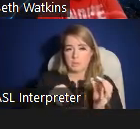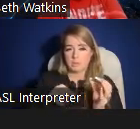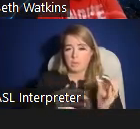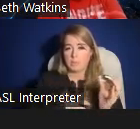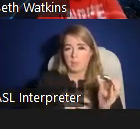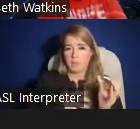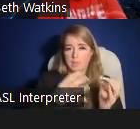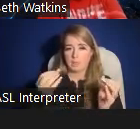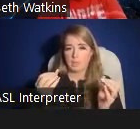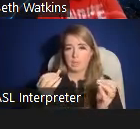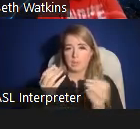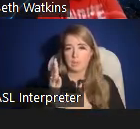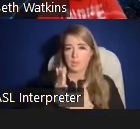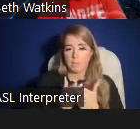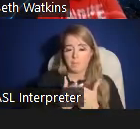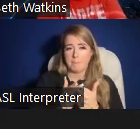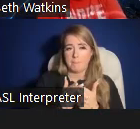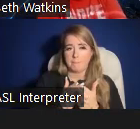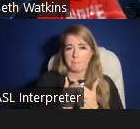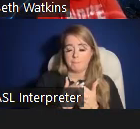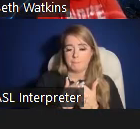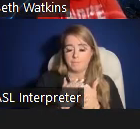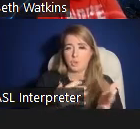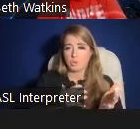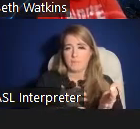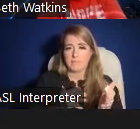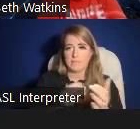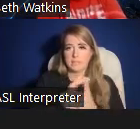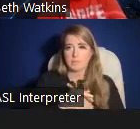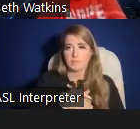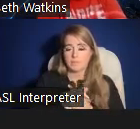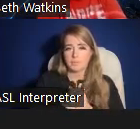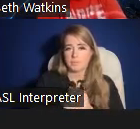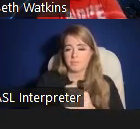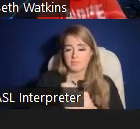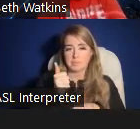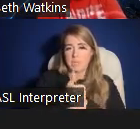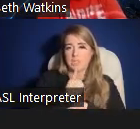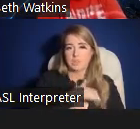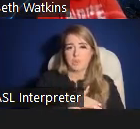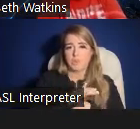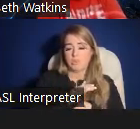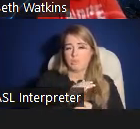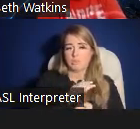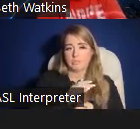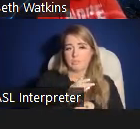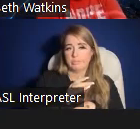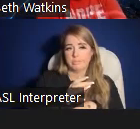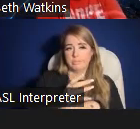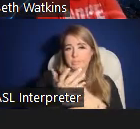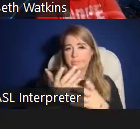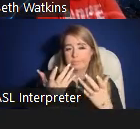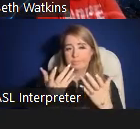complaints and some of the grievances, just based on possible leadership.